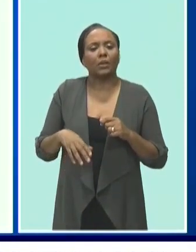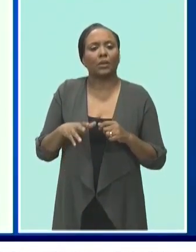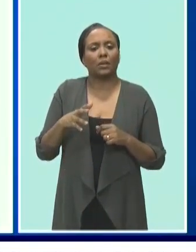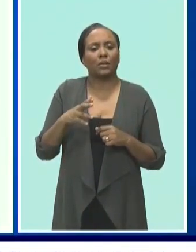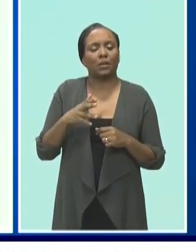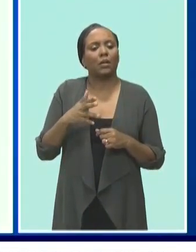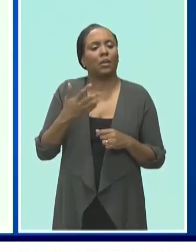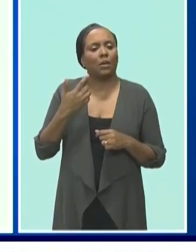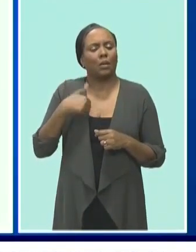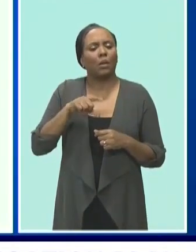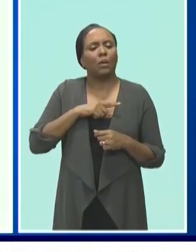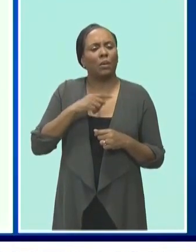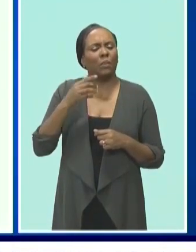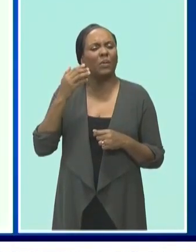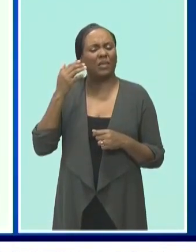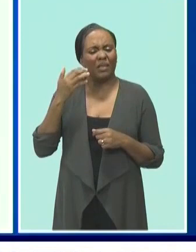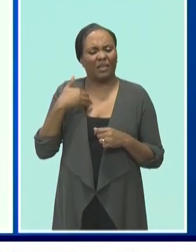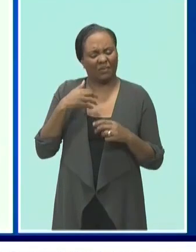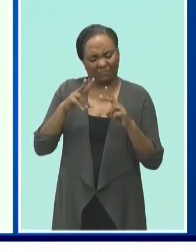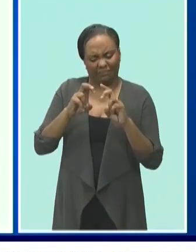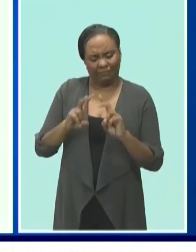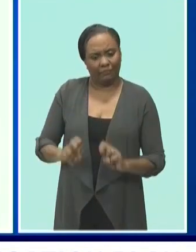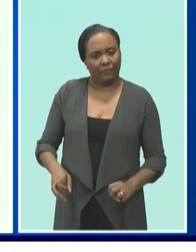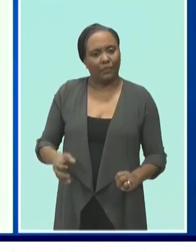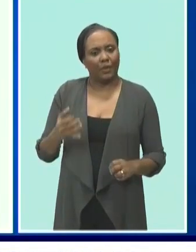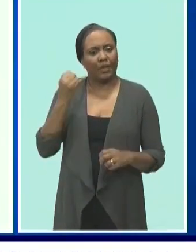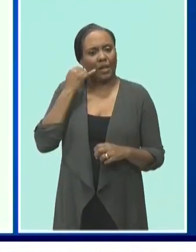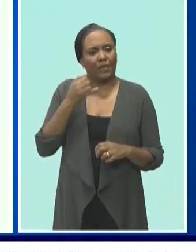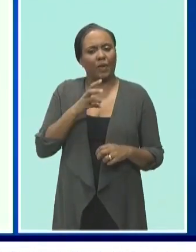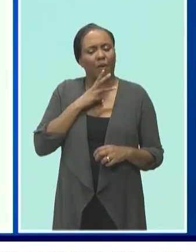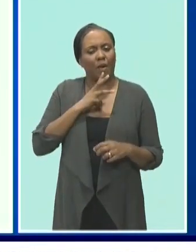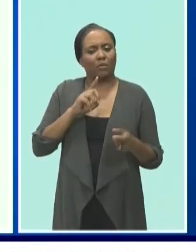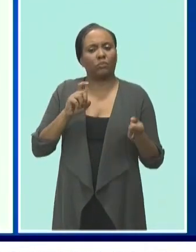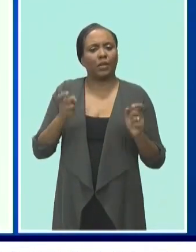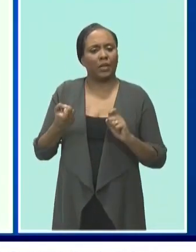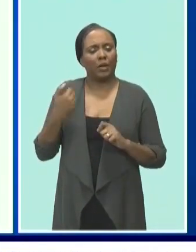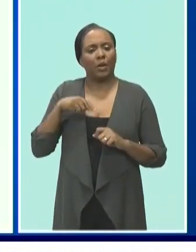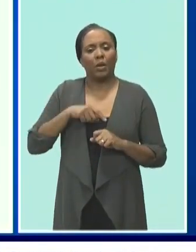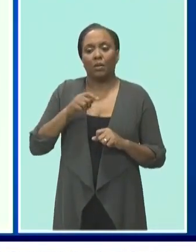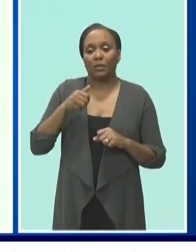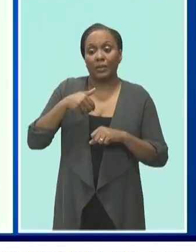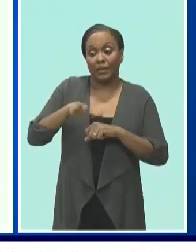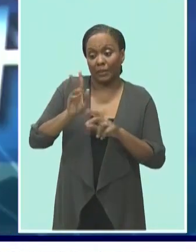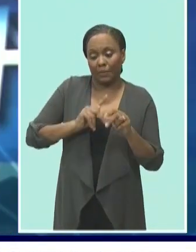water usage has not changed or what your water usage is, and we will send people out to check.